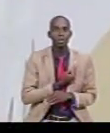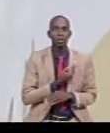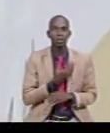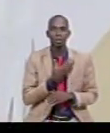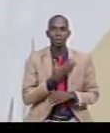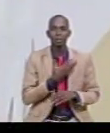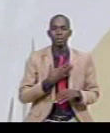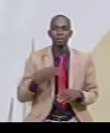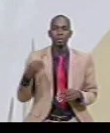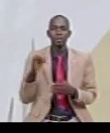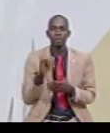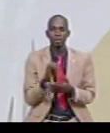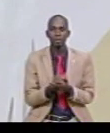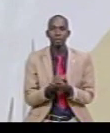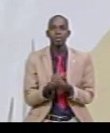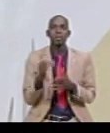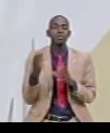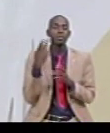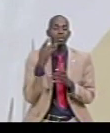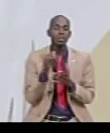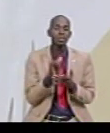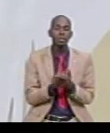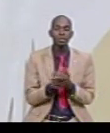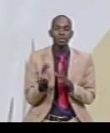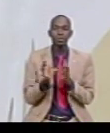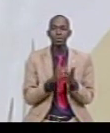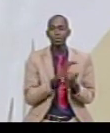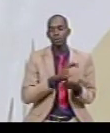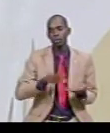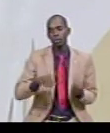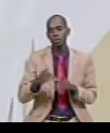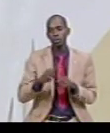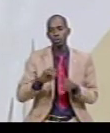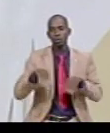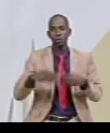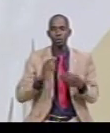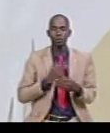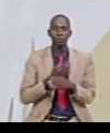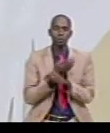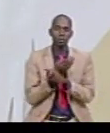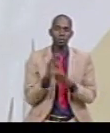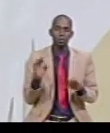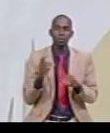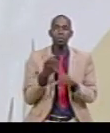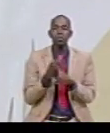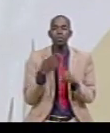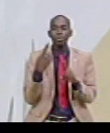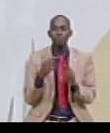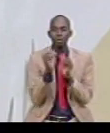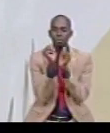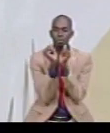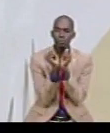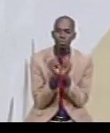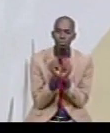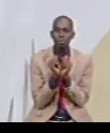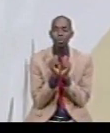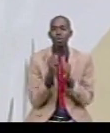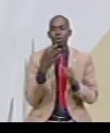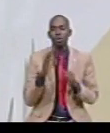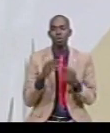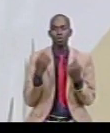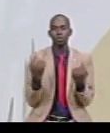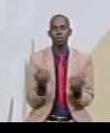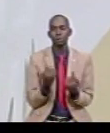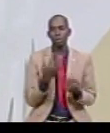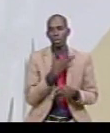involved, bringing us freedom, release from the captivity, from the bondage of sin and